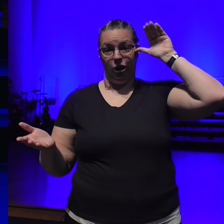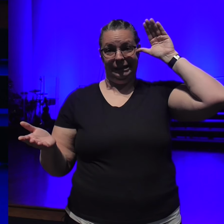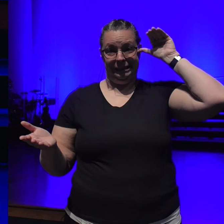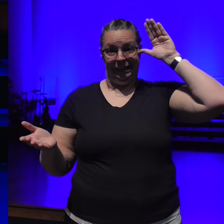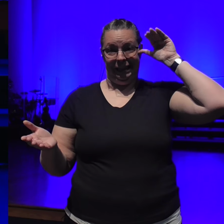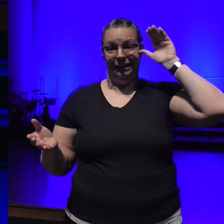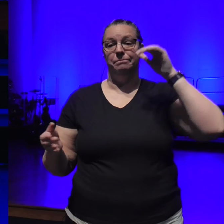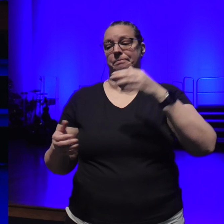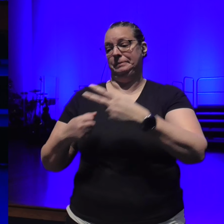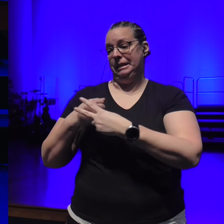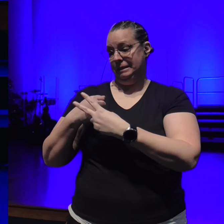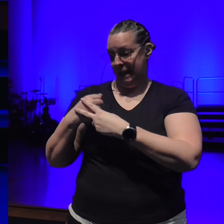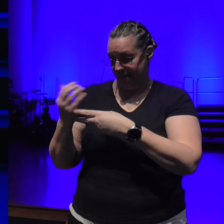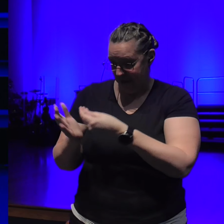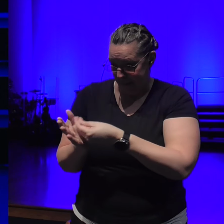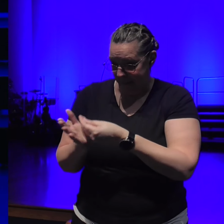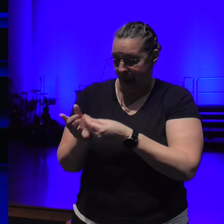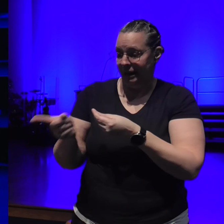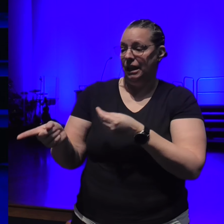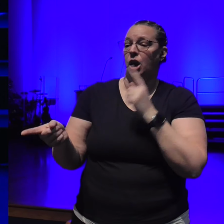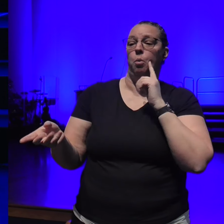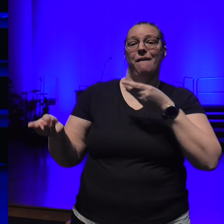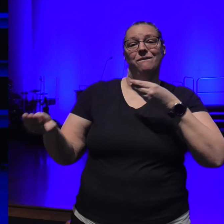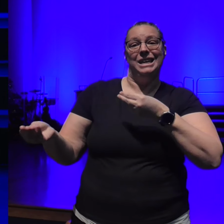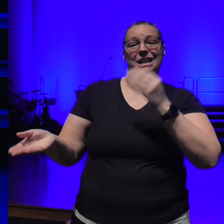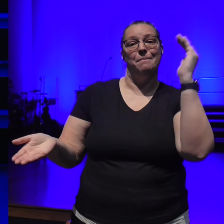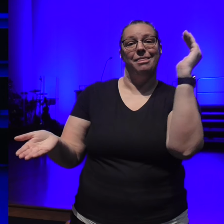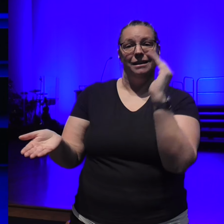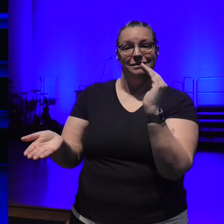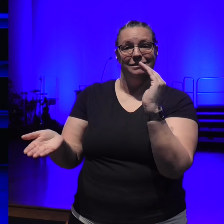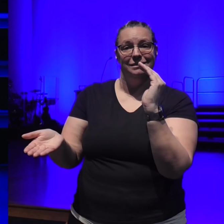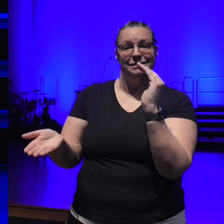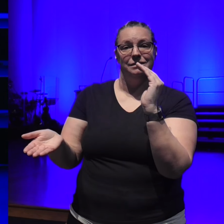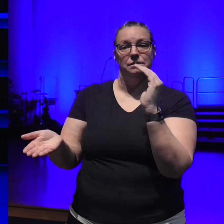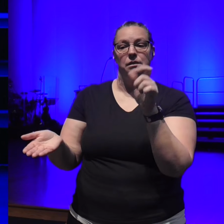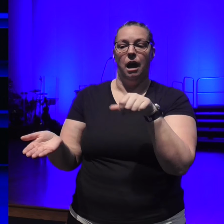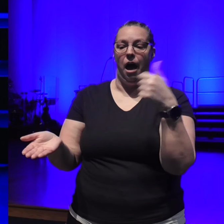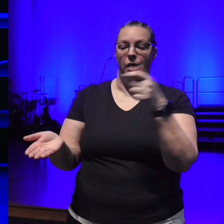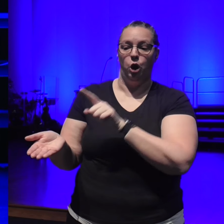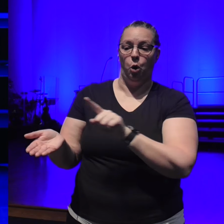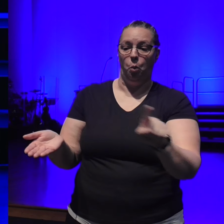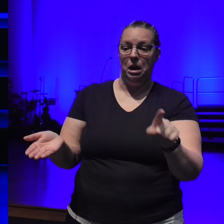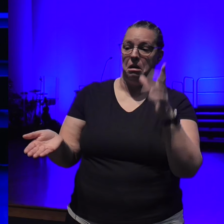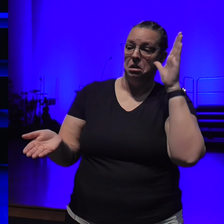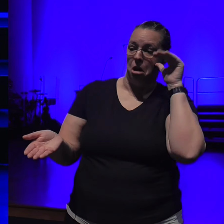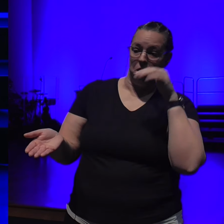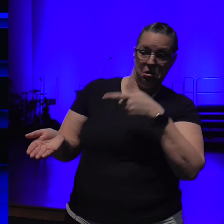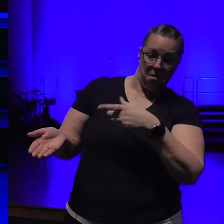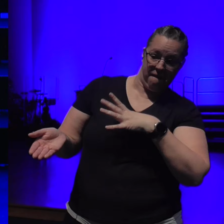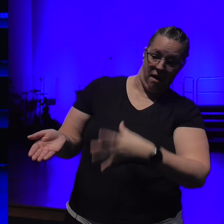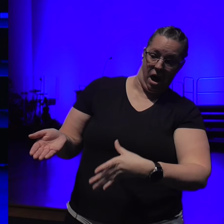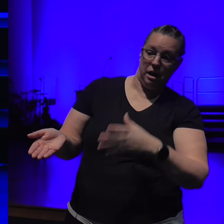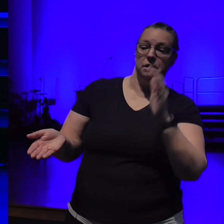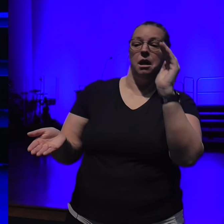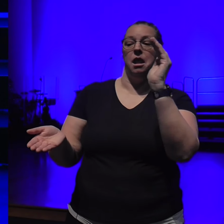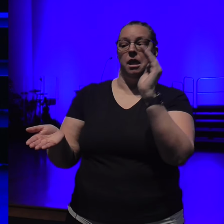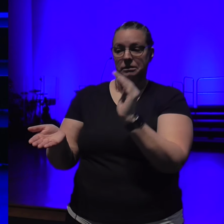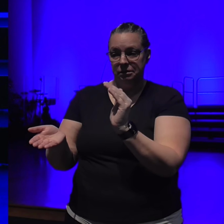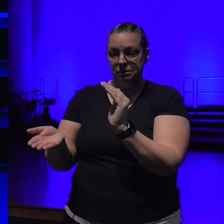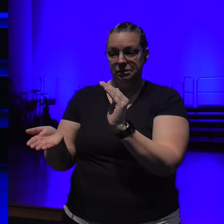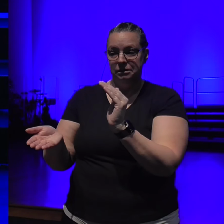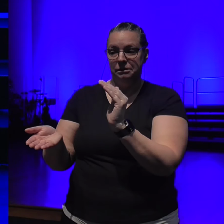in order to save money, he's going to feed him a little less barley. Another week goes by, and the donkey's cool, so he feeds him a little less